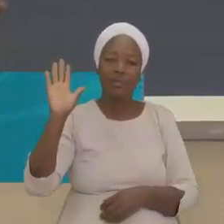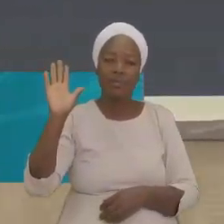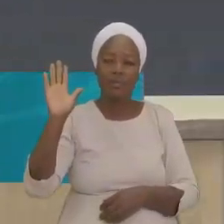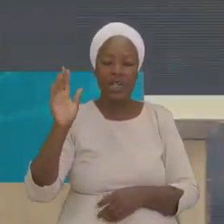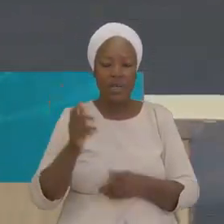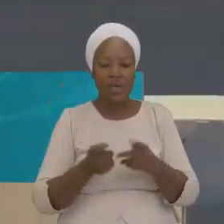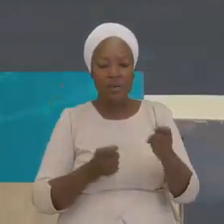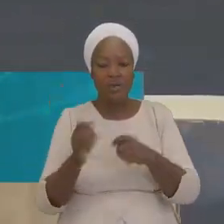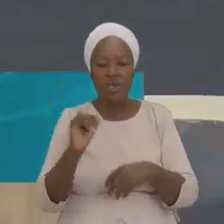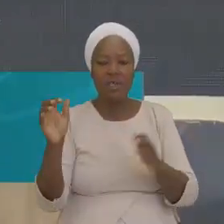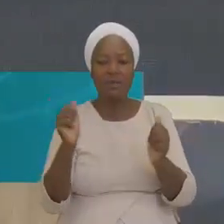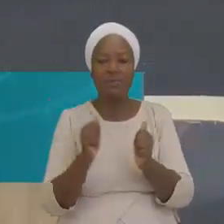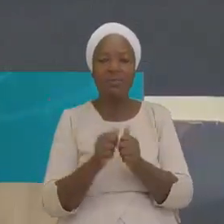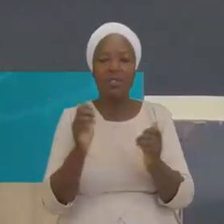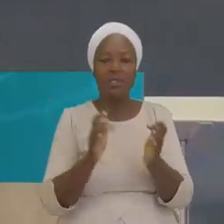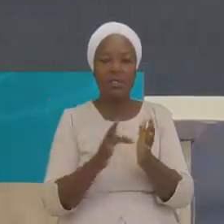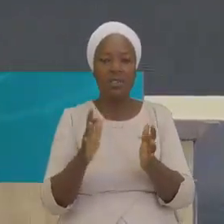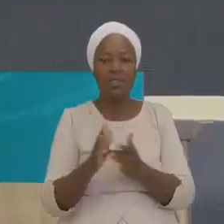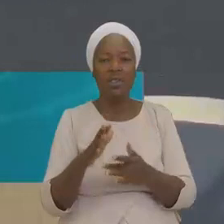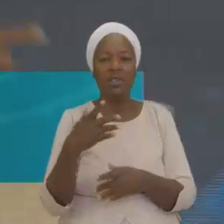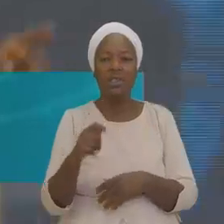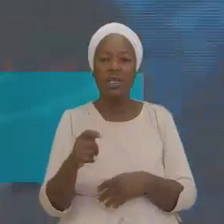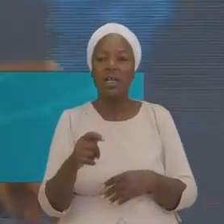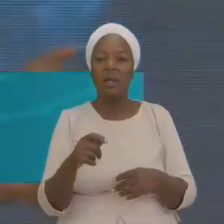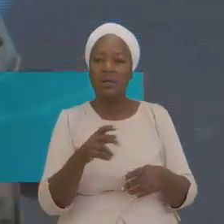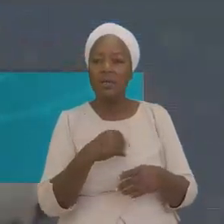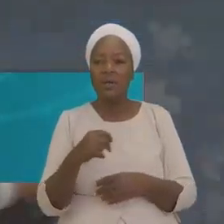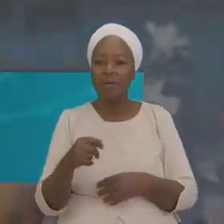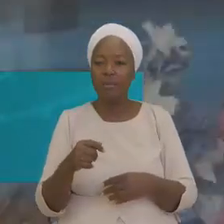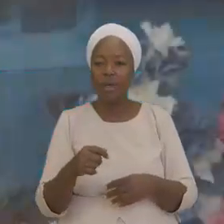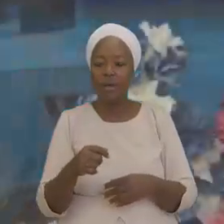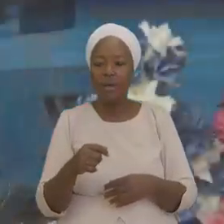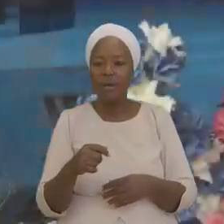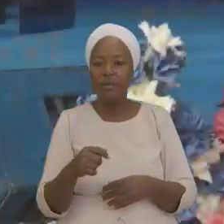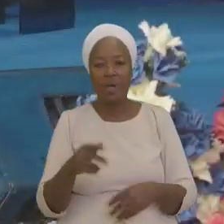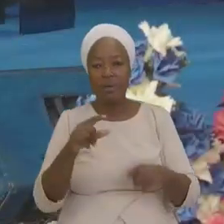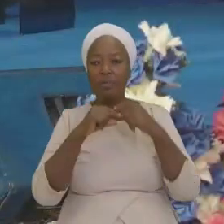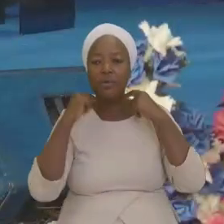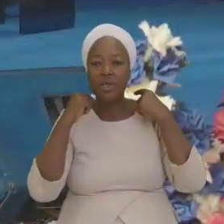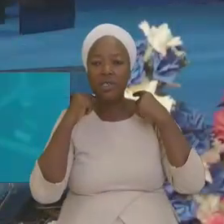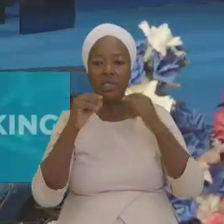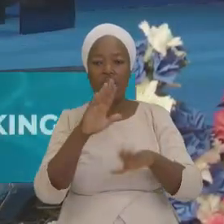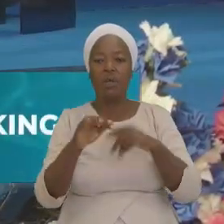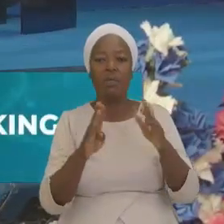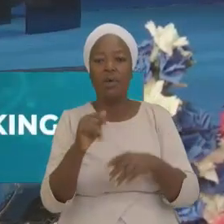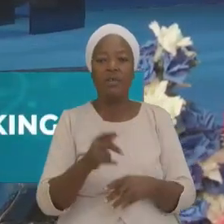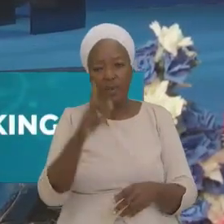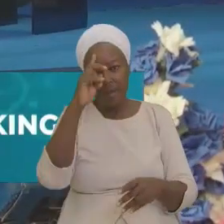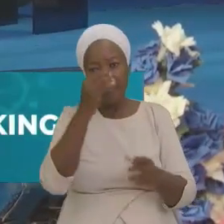Reigning with Jesus the prince, walking by faith.